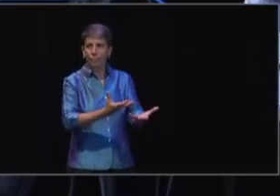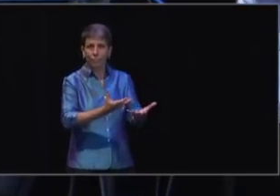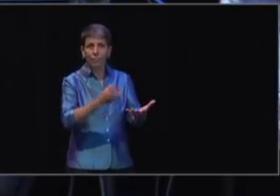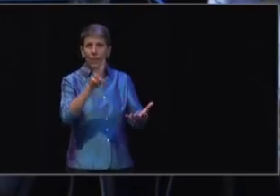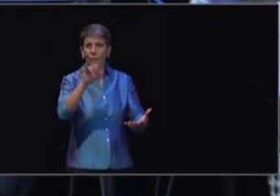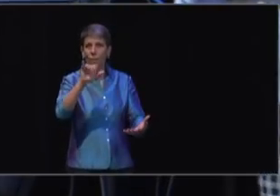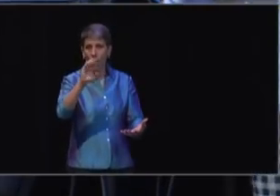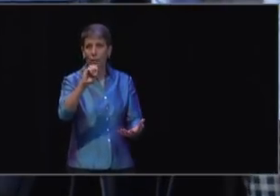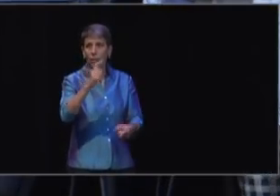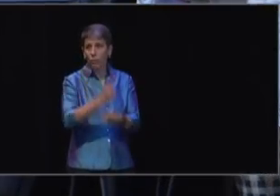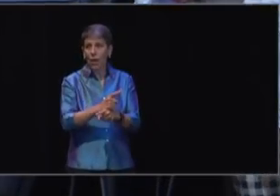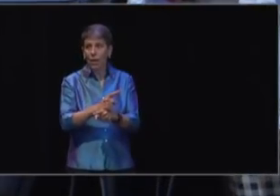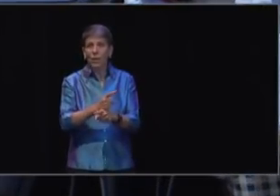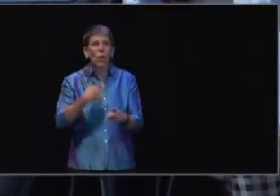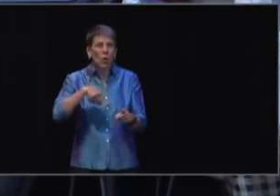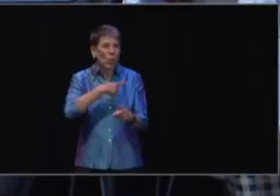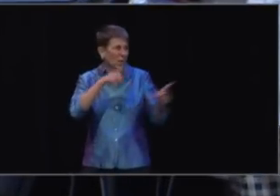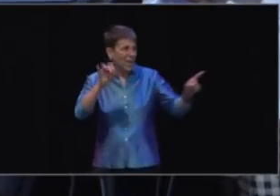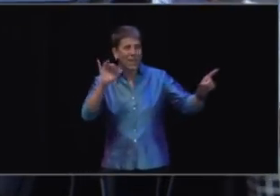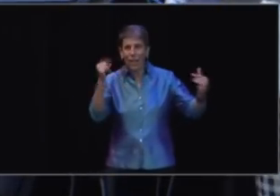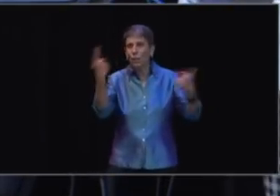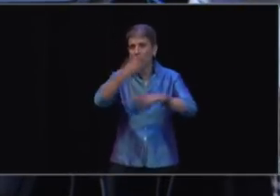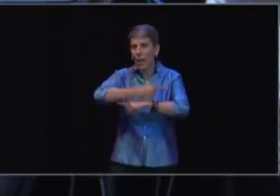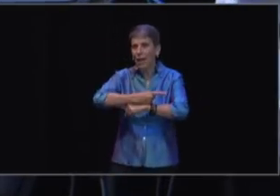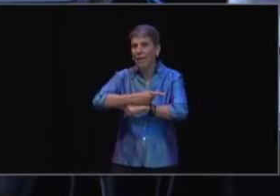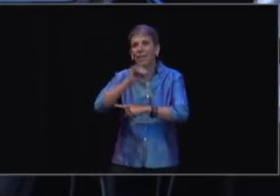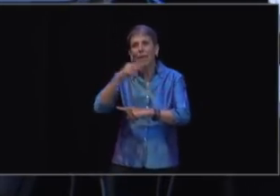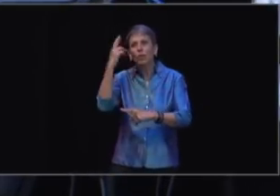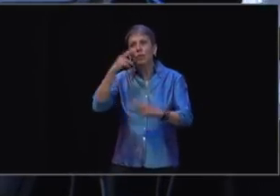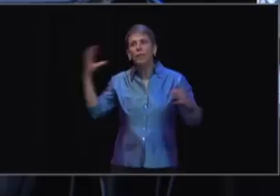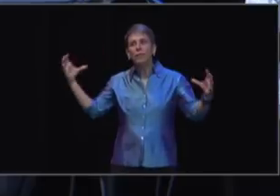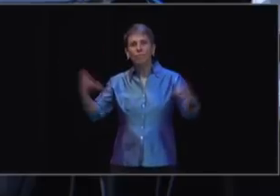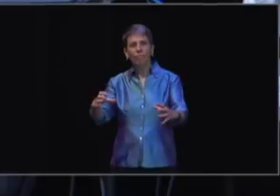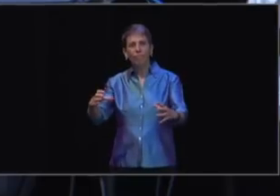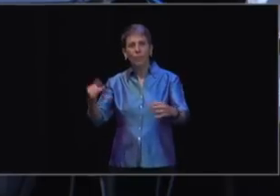need that right today, and that's why we're here.